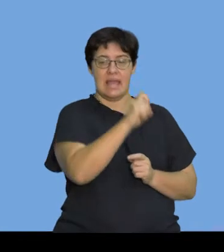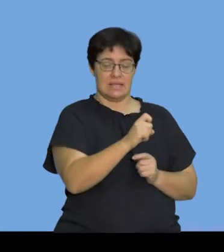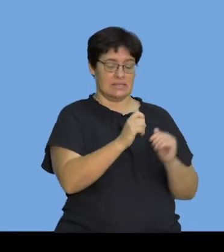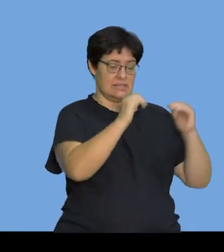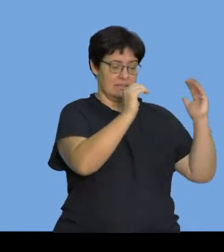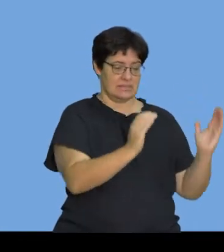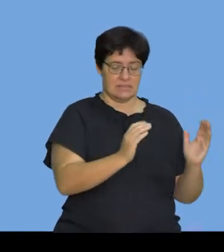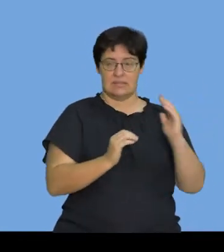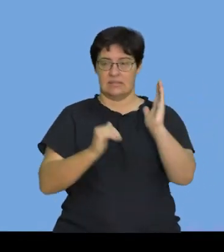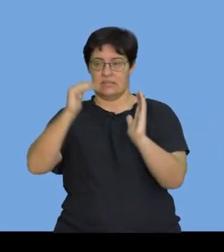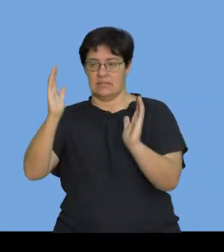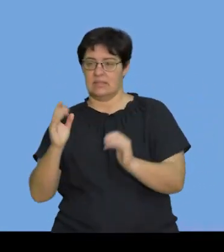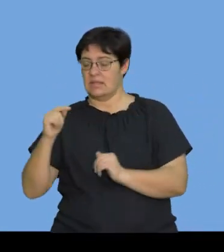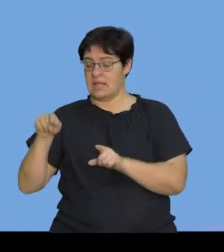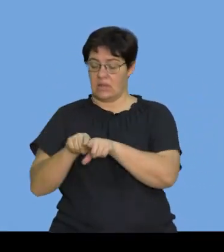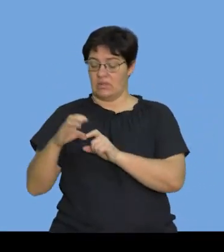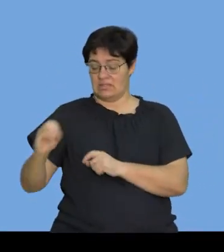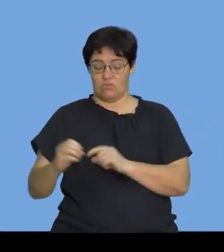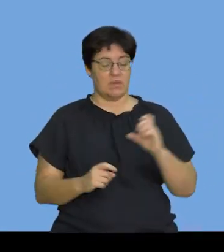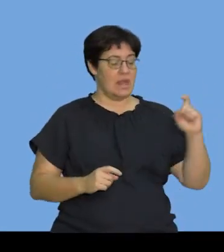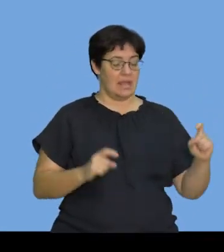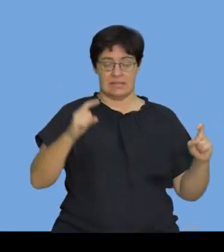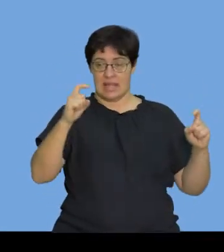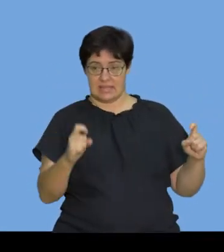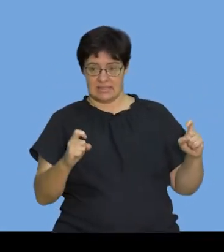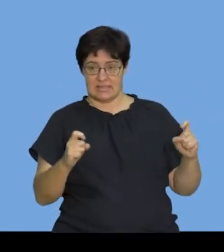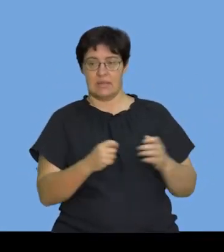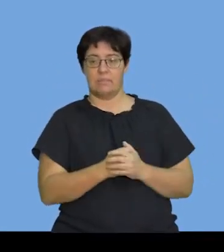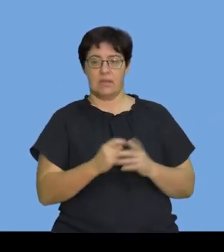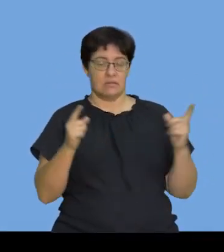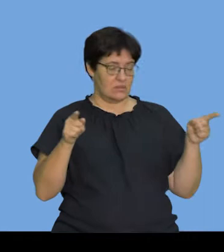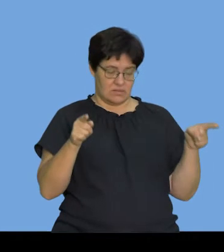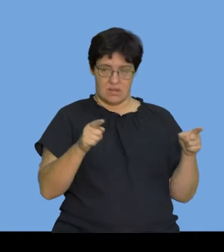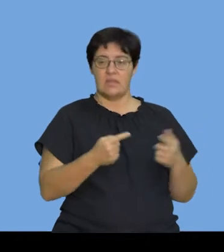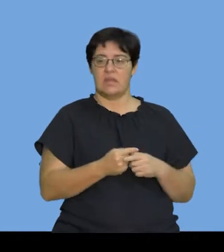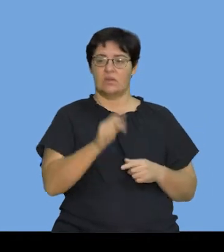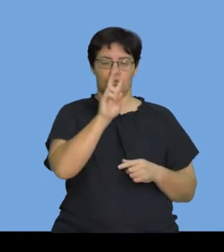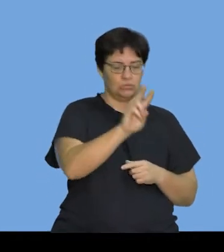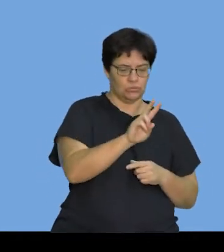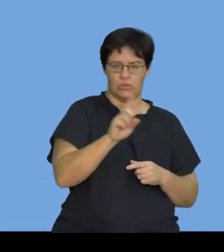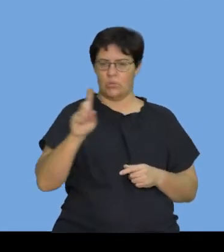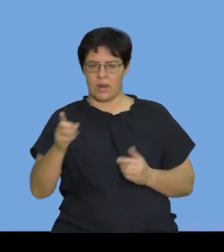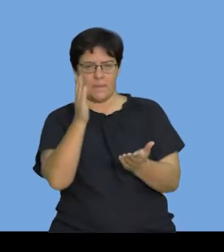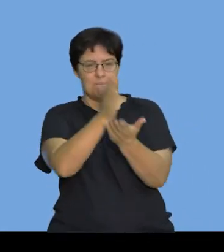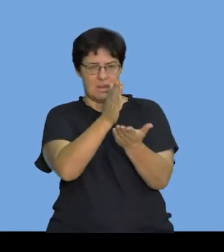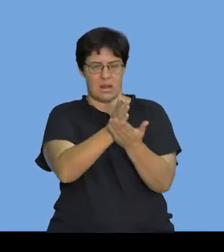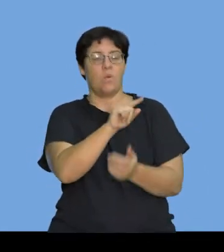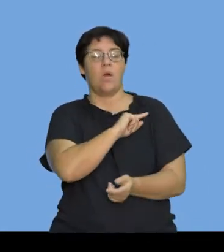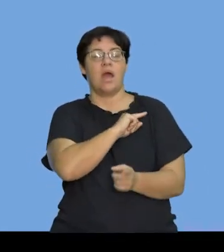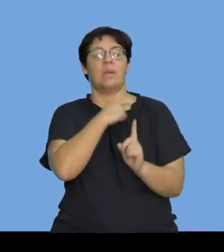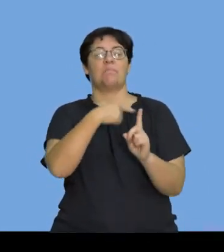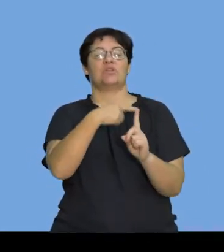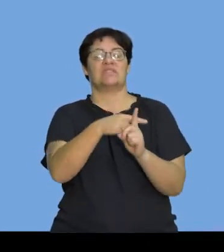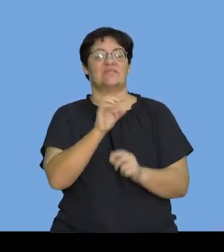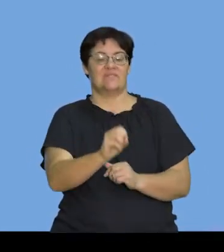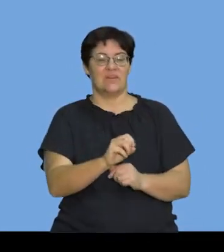equal to 0. The x and x, the 2 there must be 2 and 1. Because the middle term is a positive, it means my